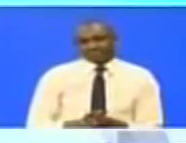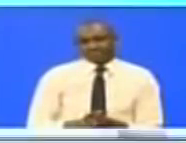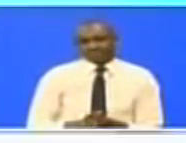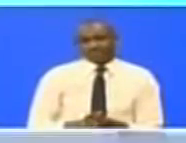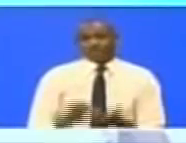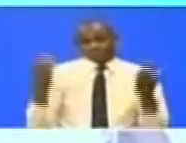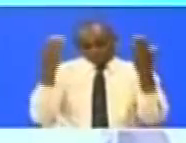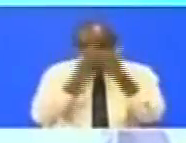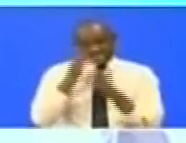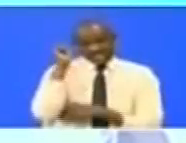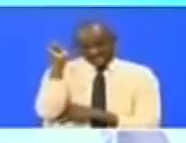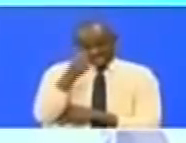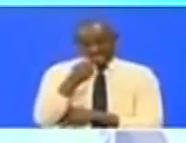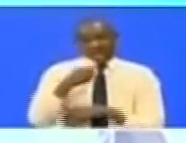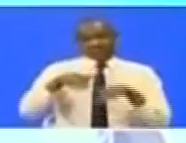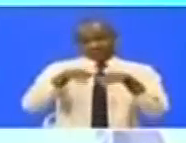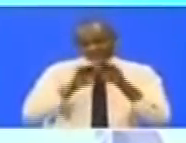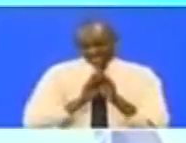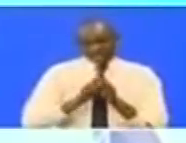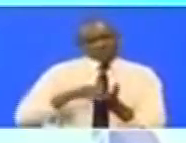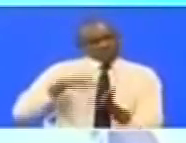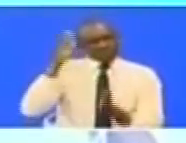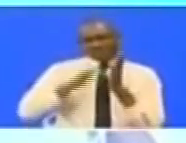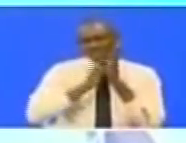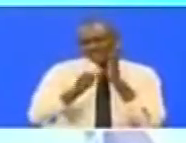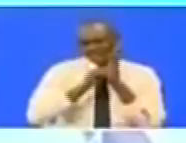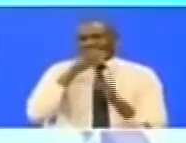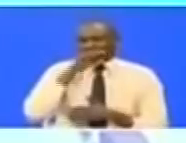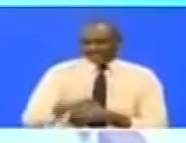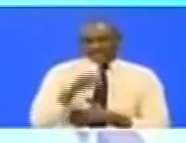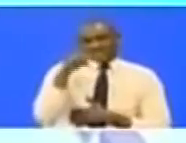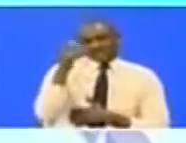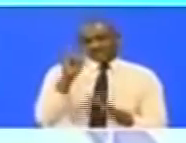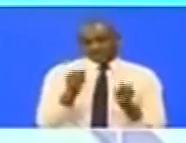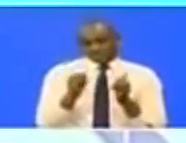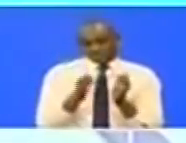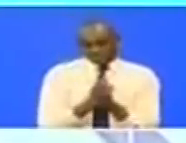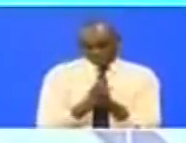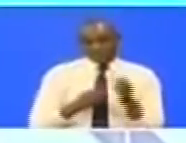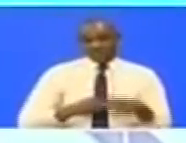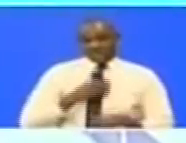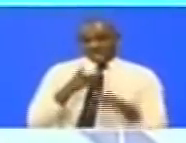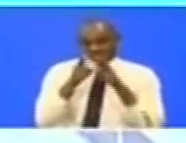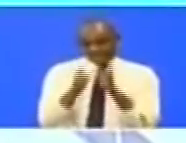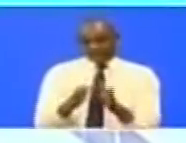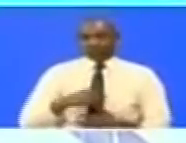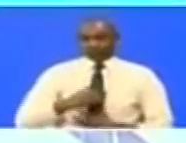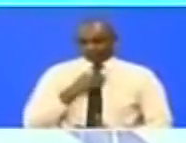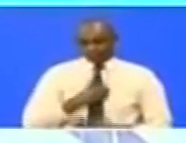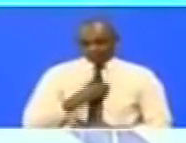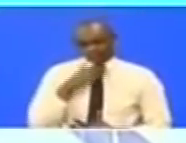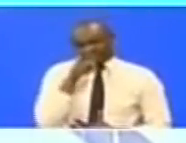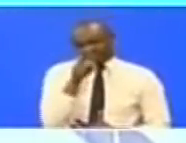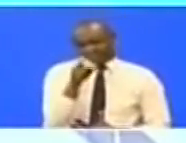So tonight, Kenya laid to rest one of our most iconic sons in KTN news anchor and editor Ahmed